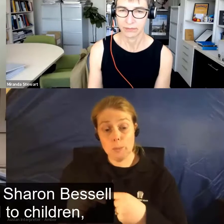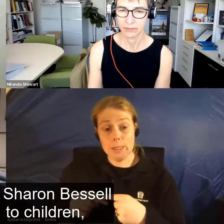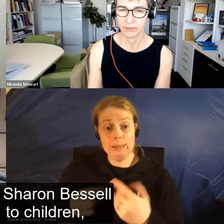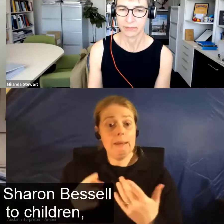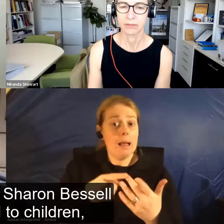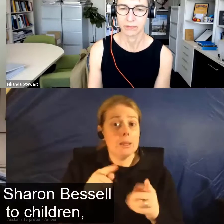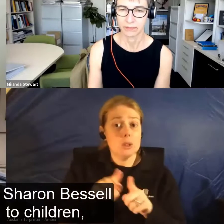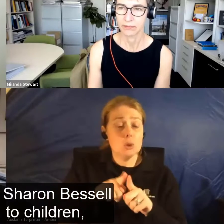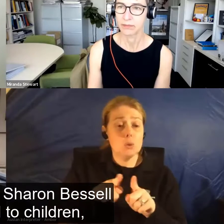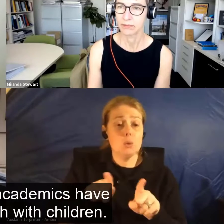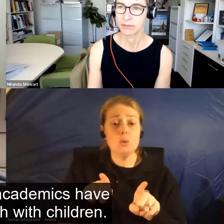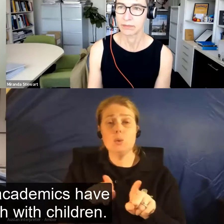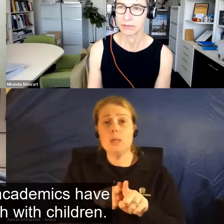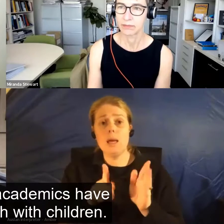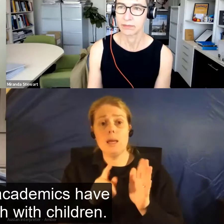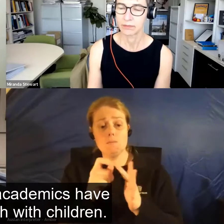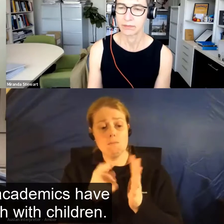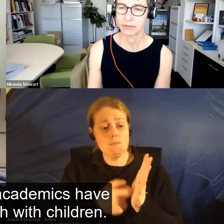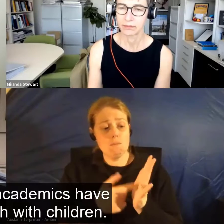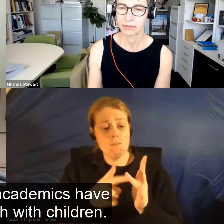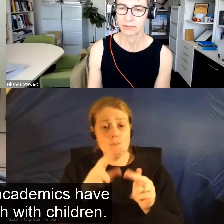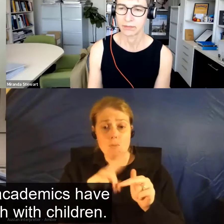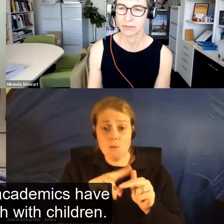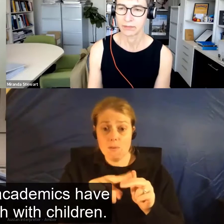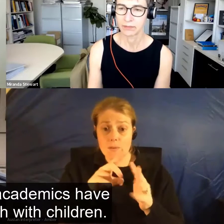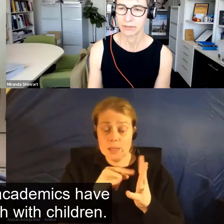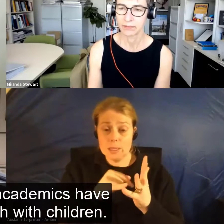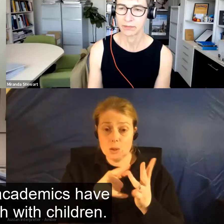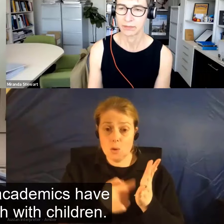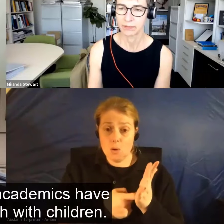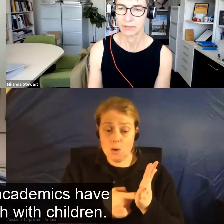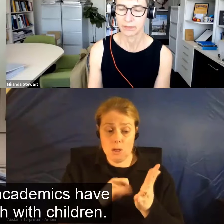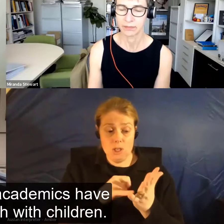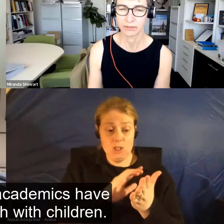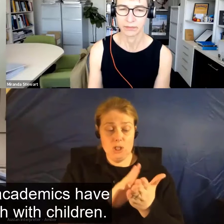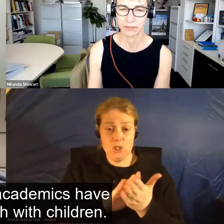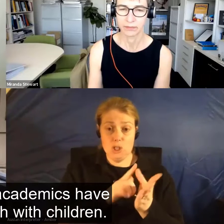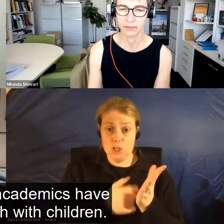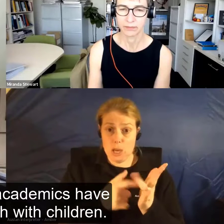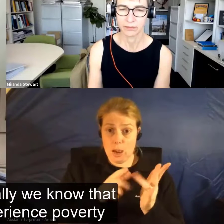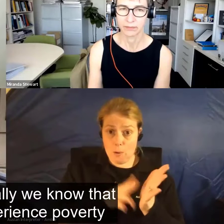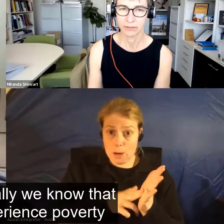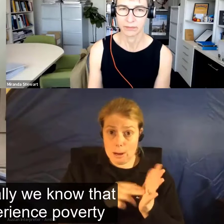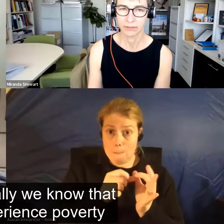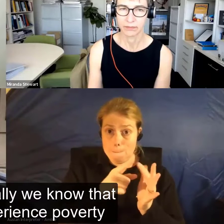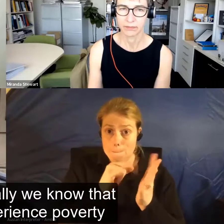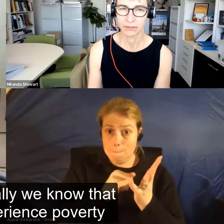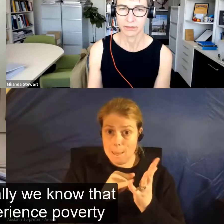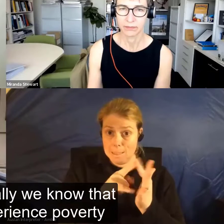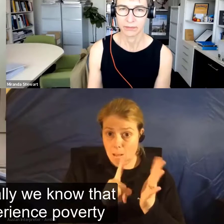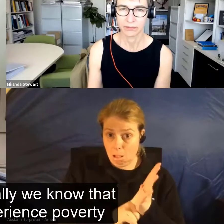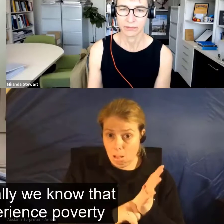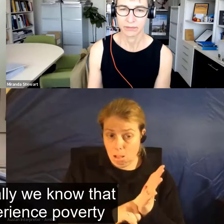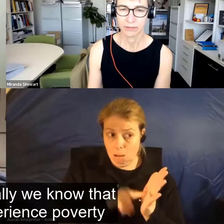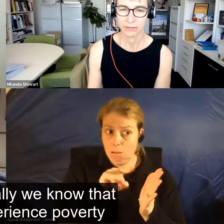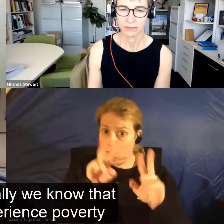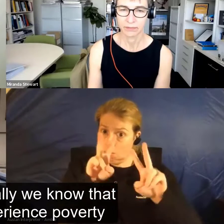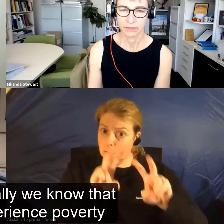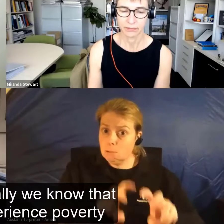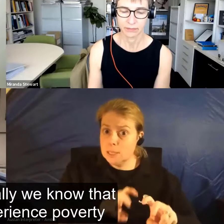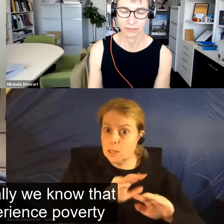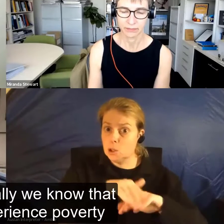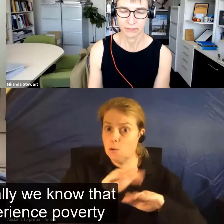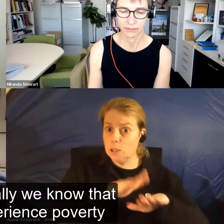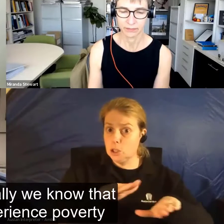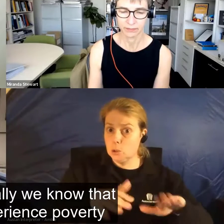Sharon Bessel has talked to children, a number of academics have done research with children. I mean, basically we know